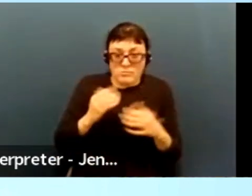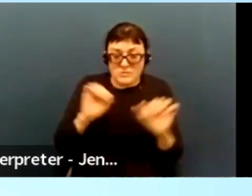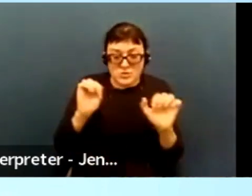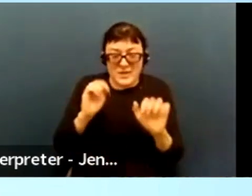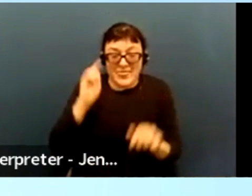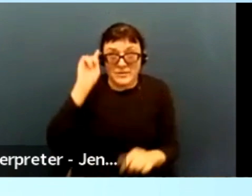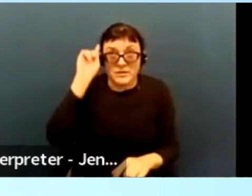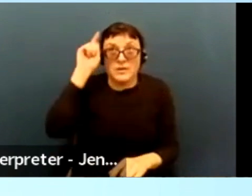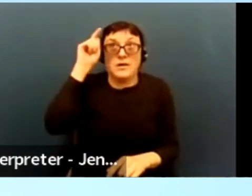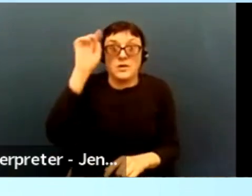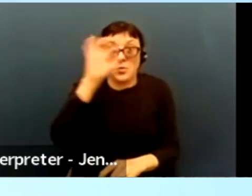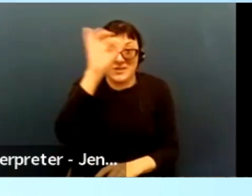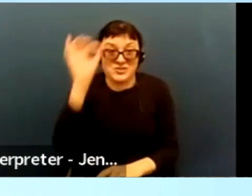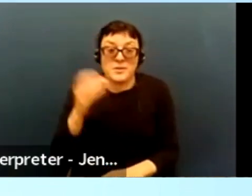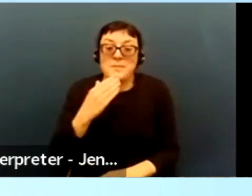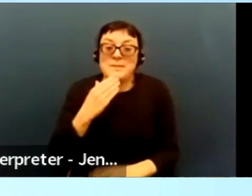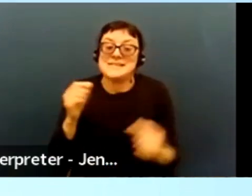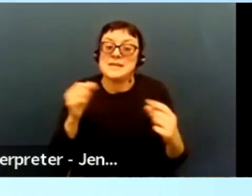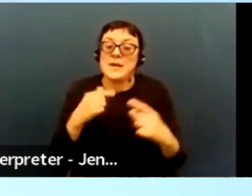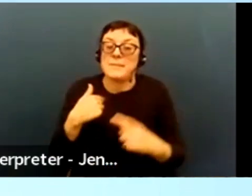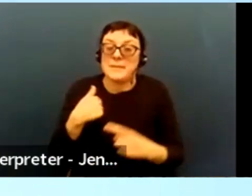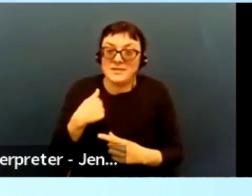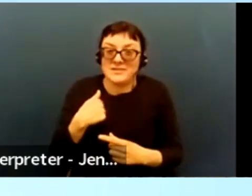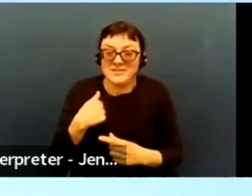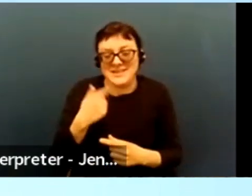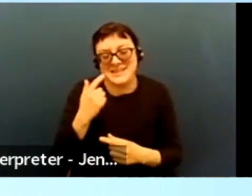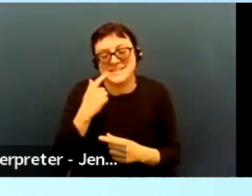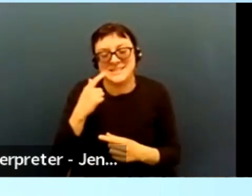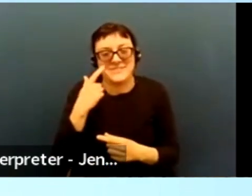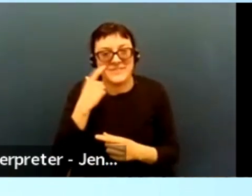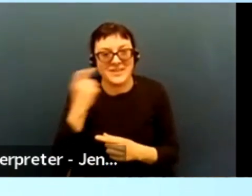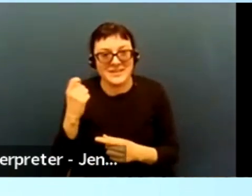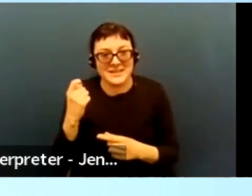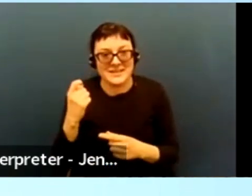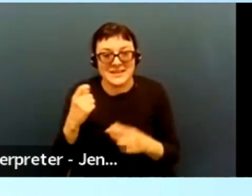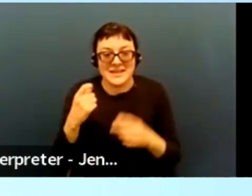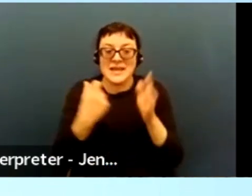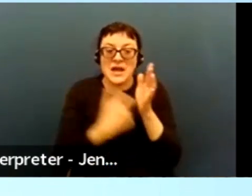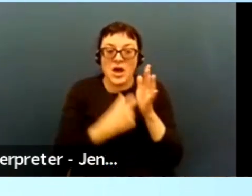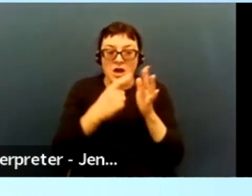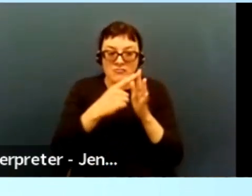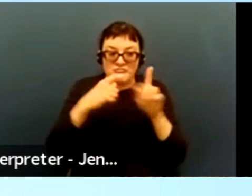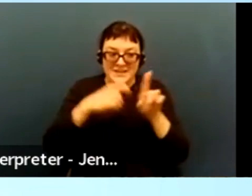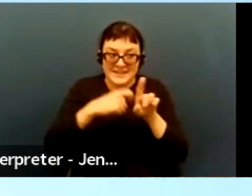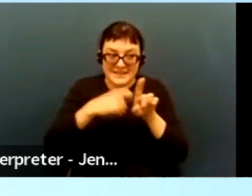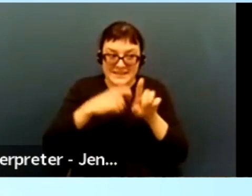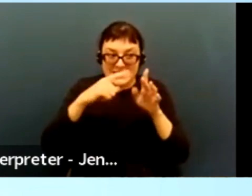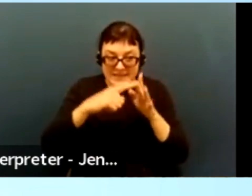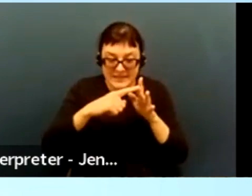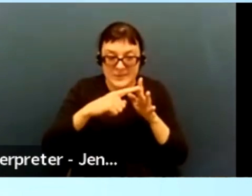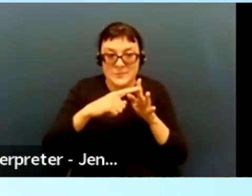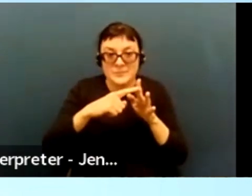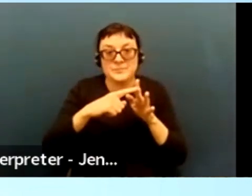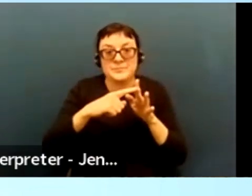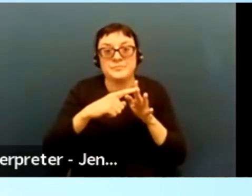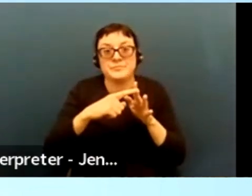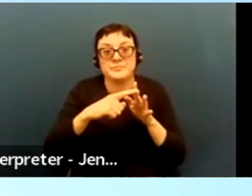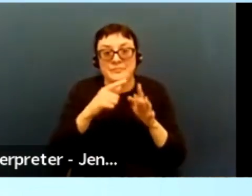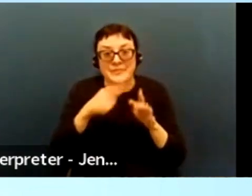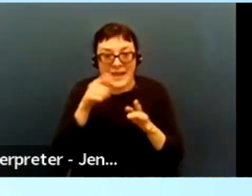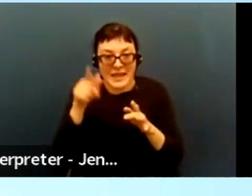And yeah, we should do another one of these and do like a day and actually have people read things and